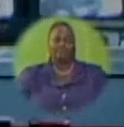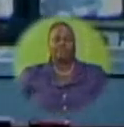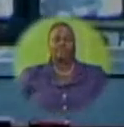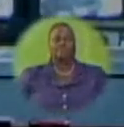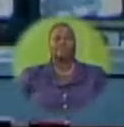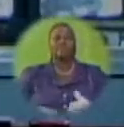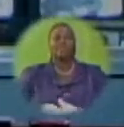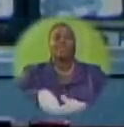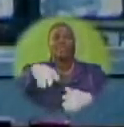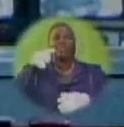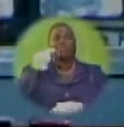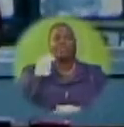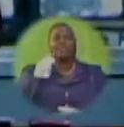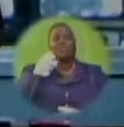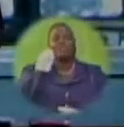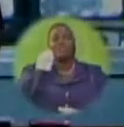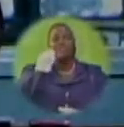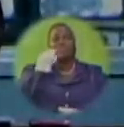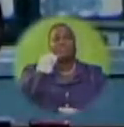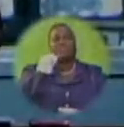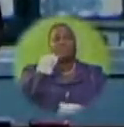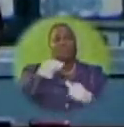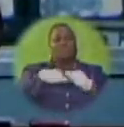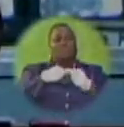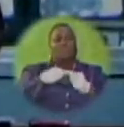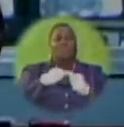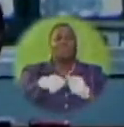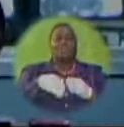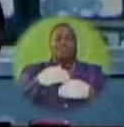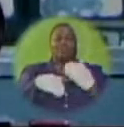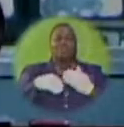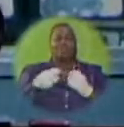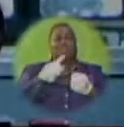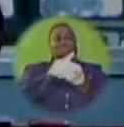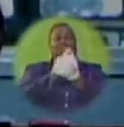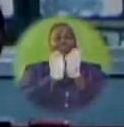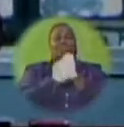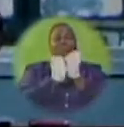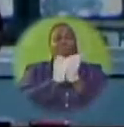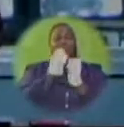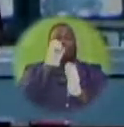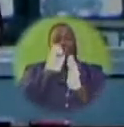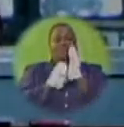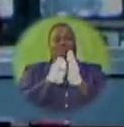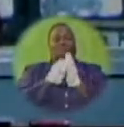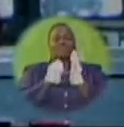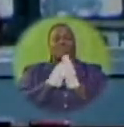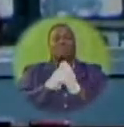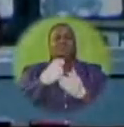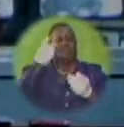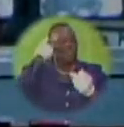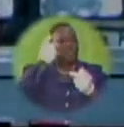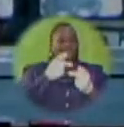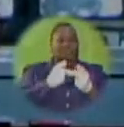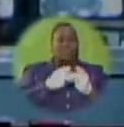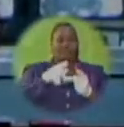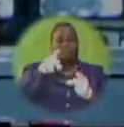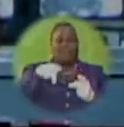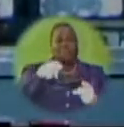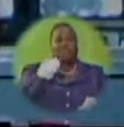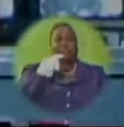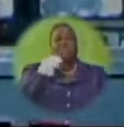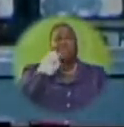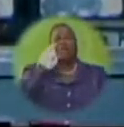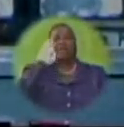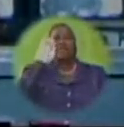The St. John's Taxi Association is in the process of making changes to its constitution. Secretary Patrick Burnett says